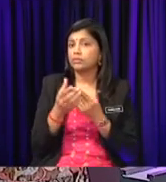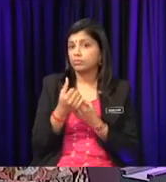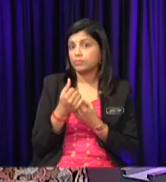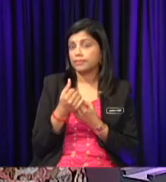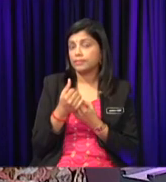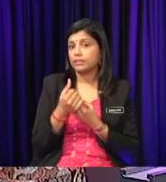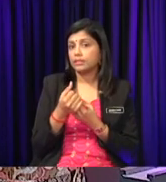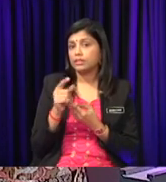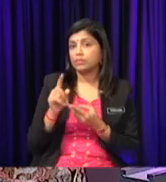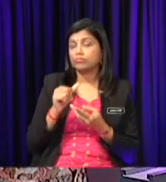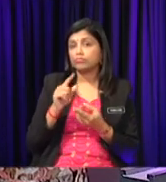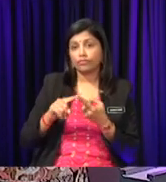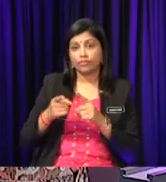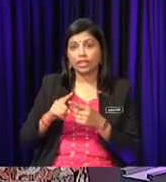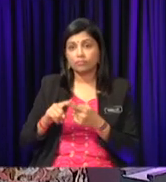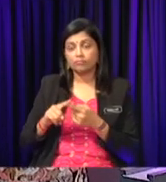during the